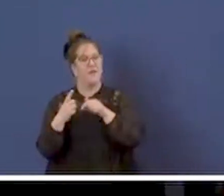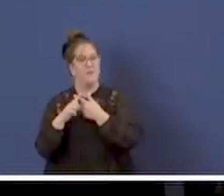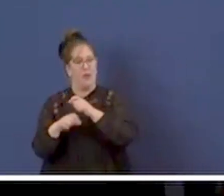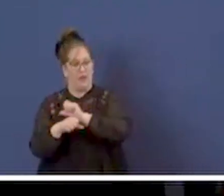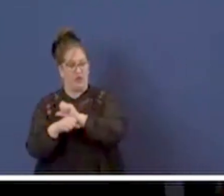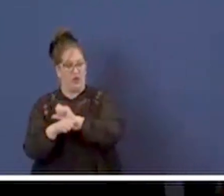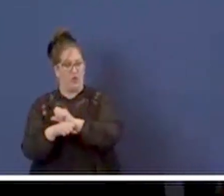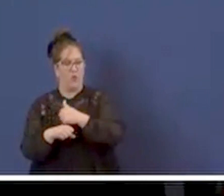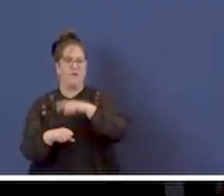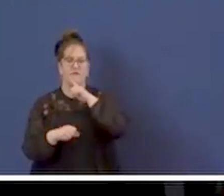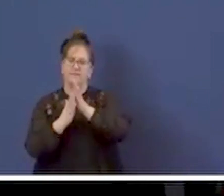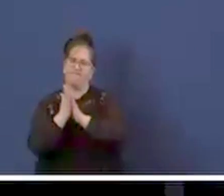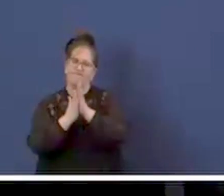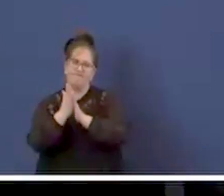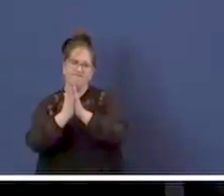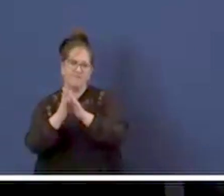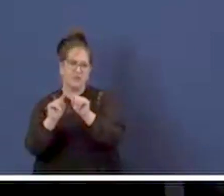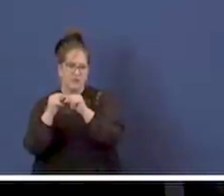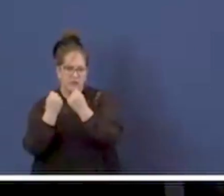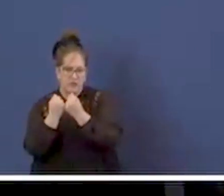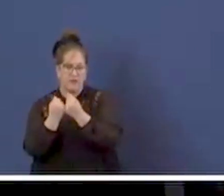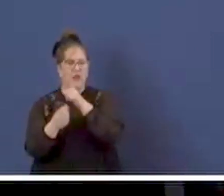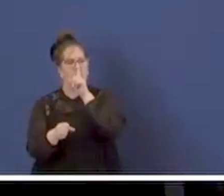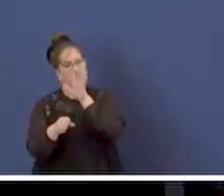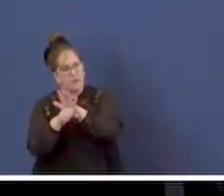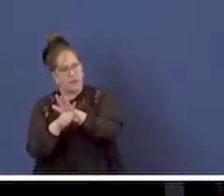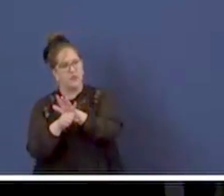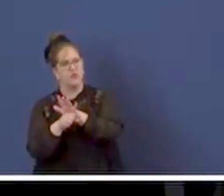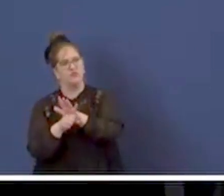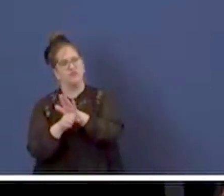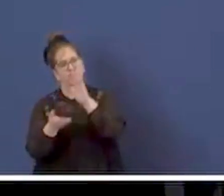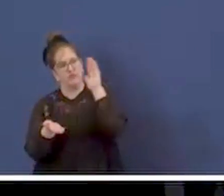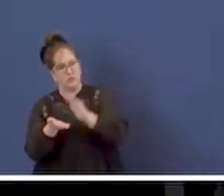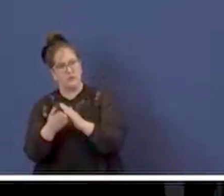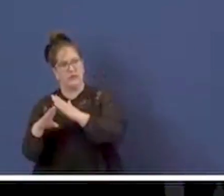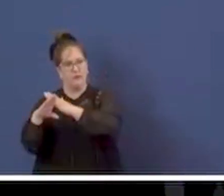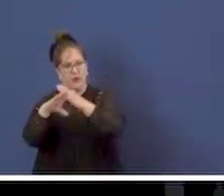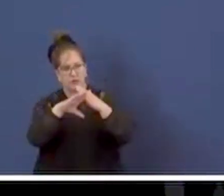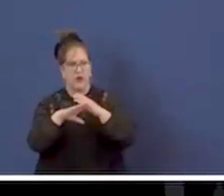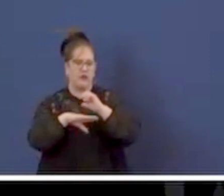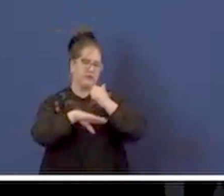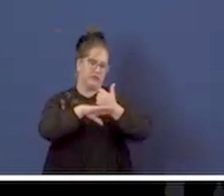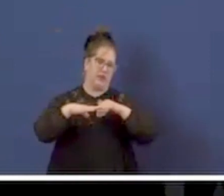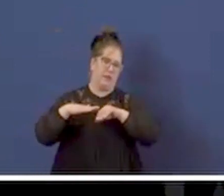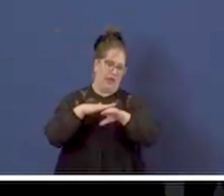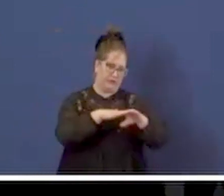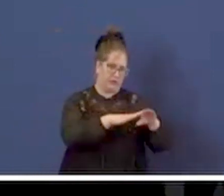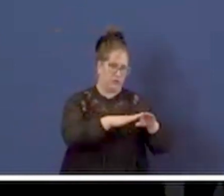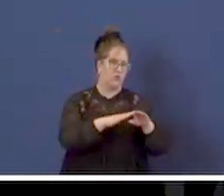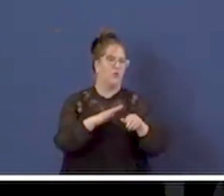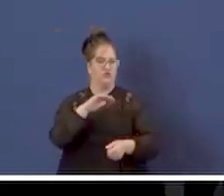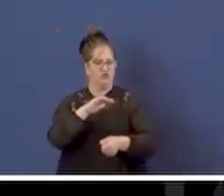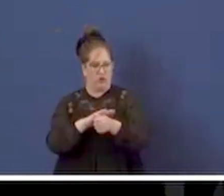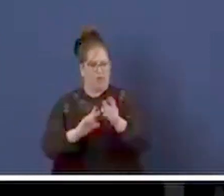have a very driven team committed to helping reduce barriers and creating access so our shelter residents can receive